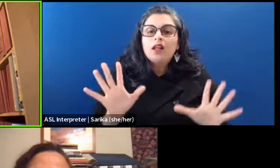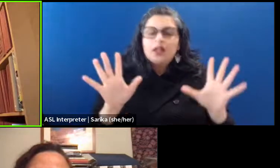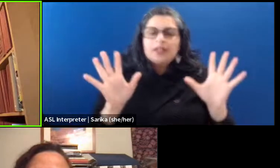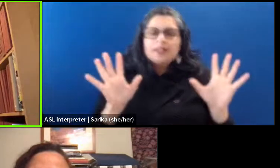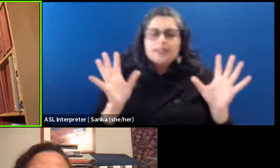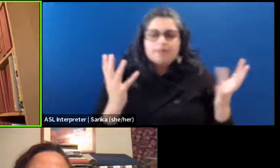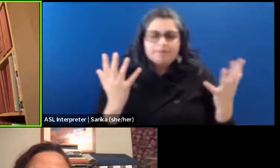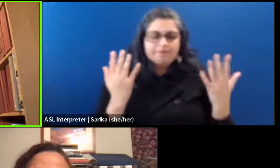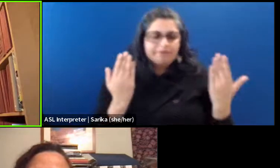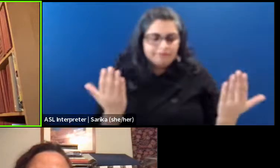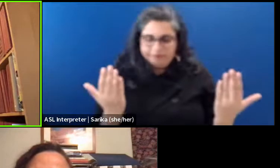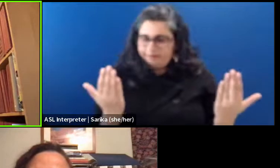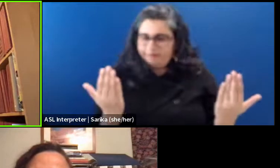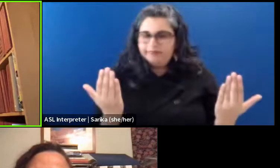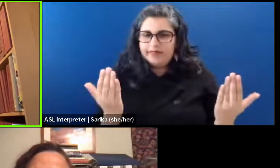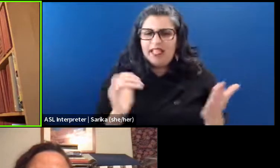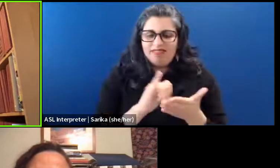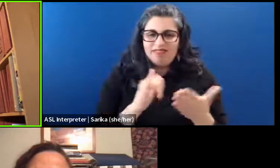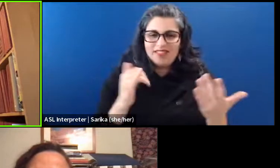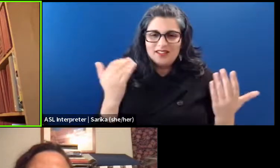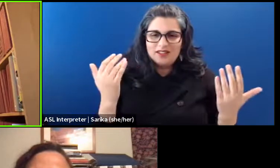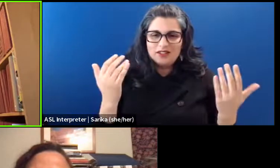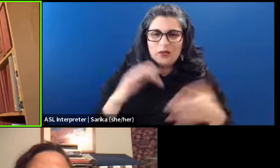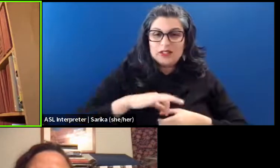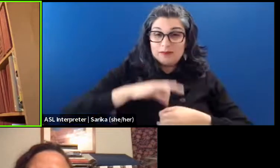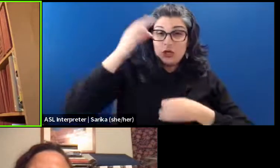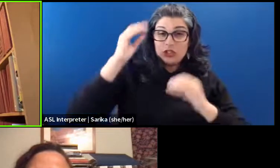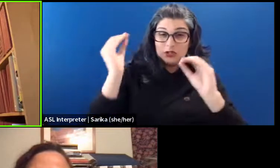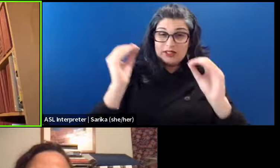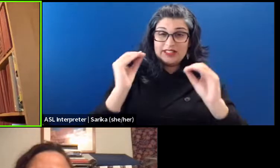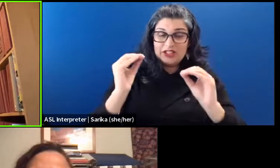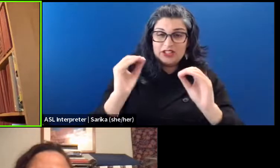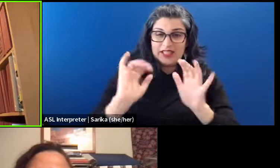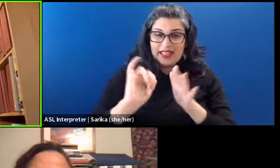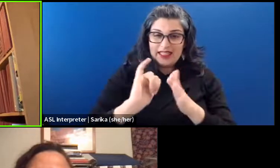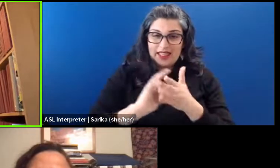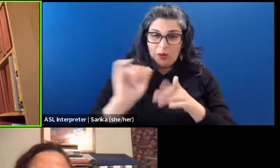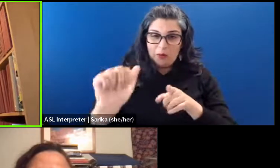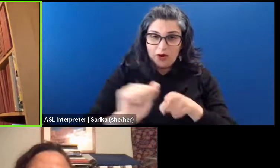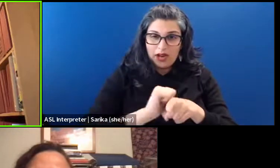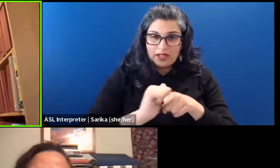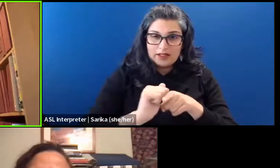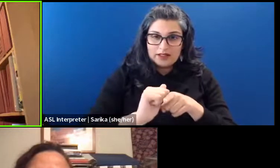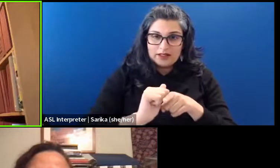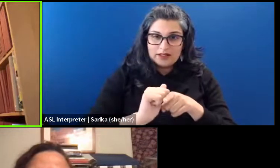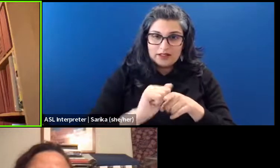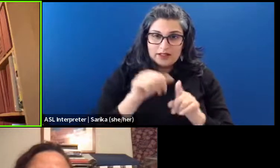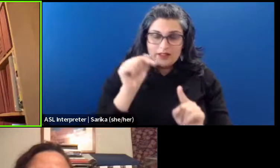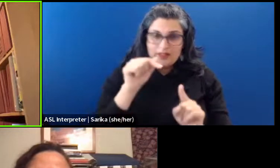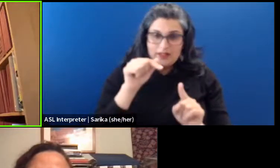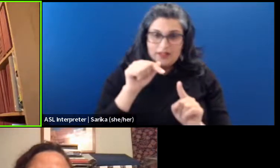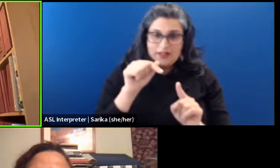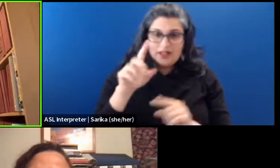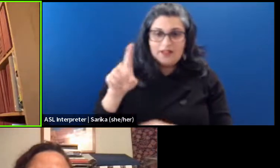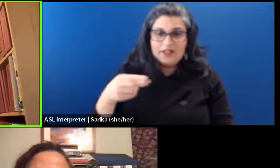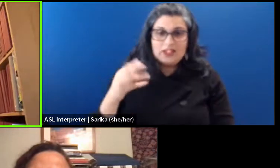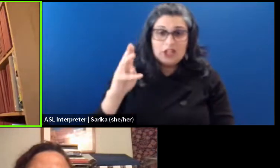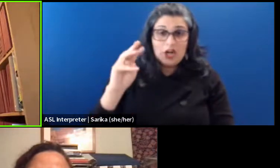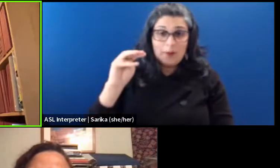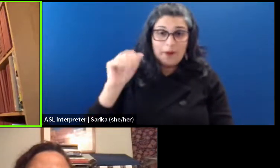that teaching, in those spiritual teachings, in that practice of the Dharma,